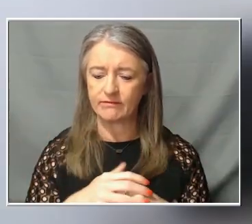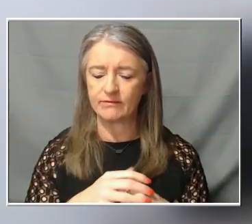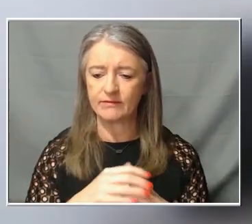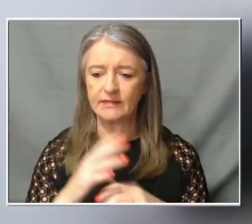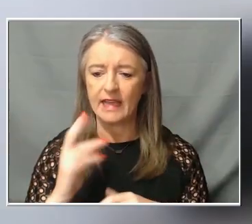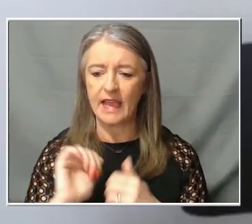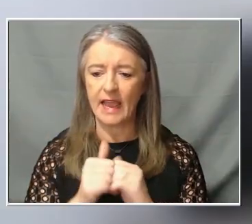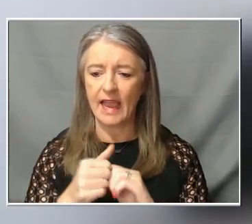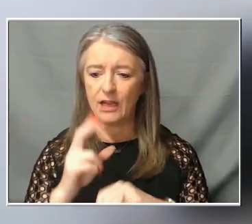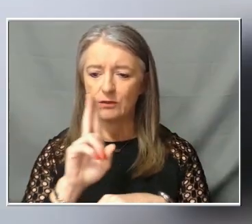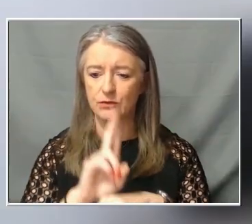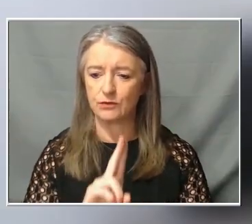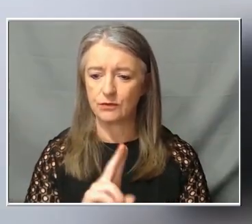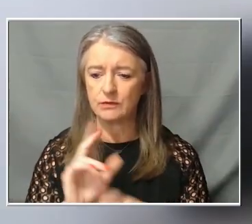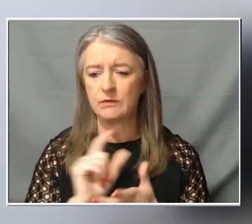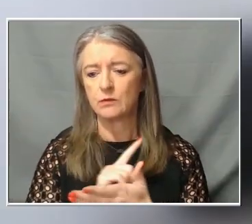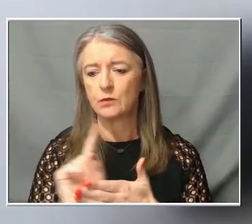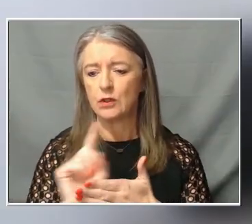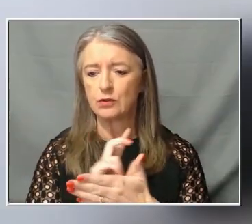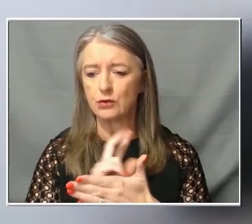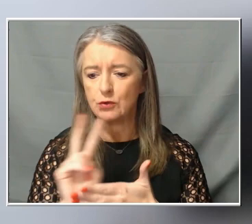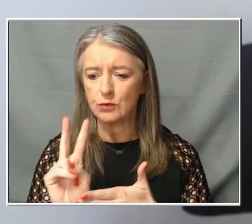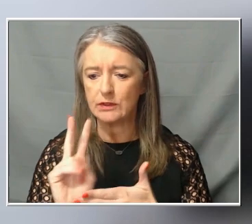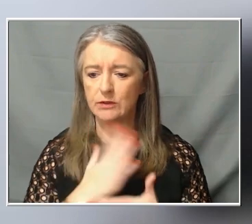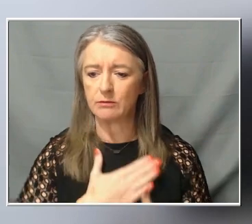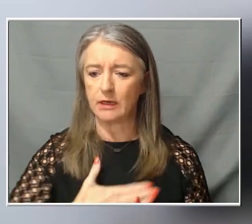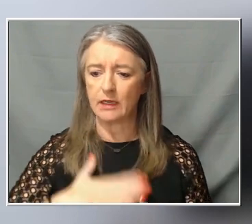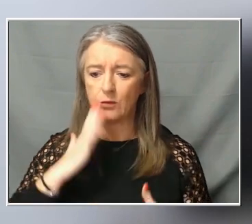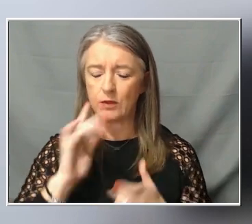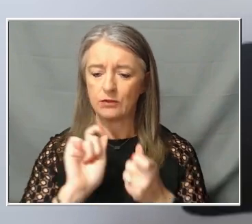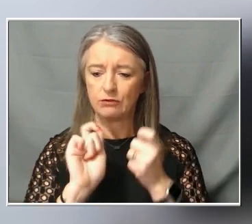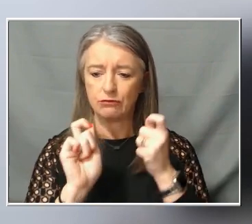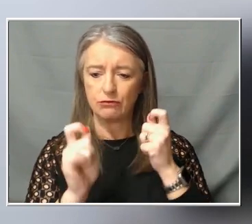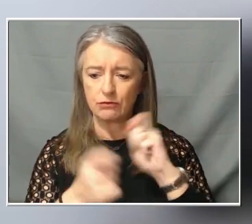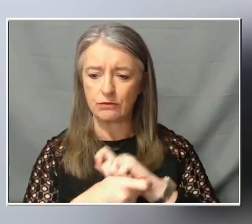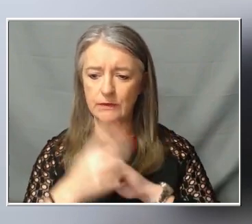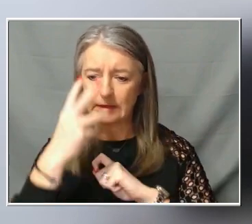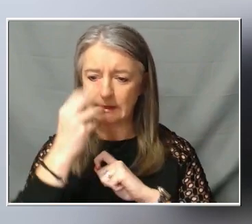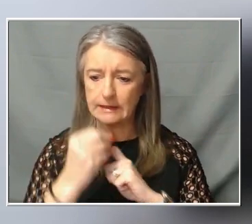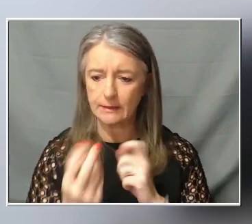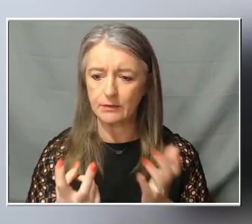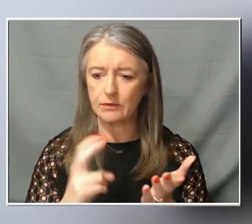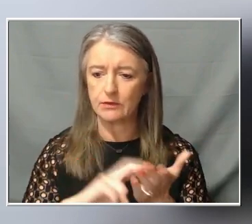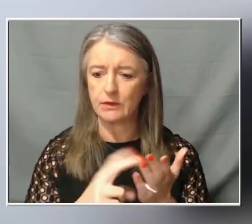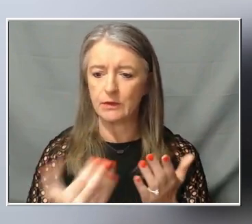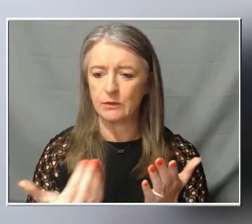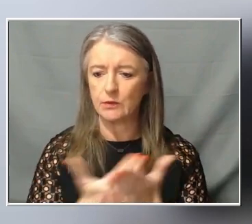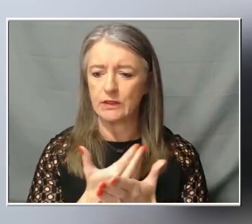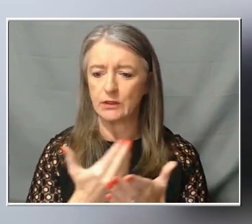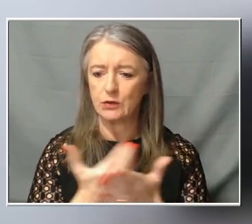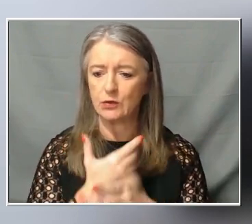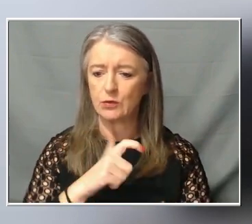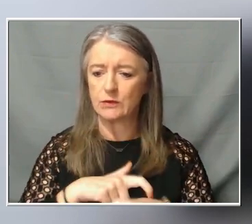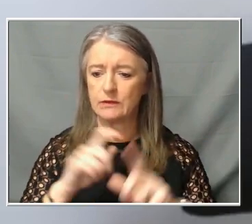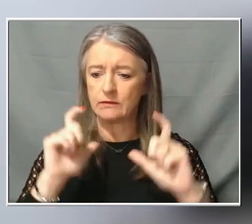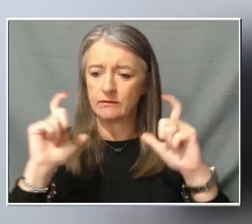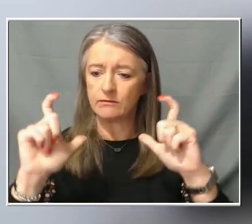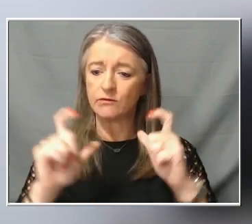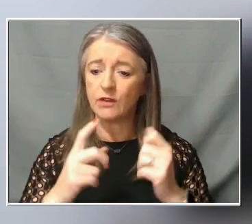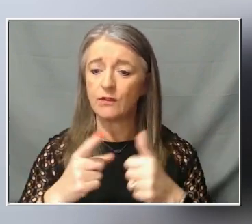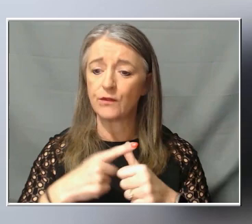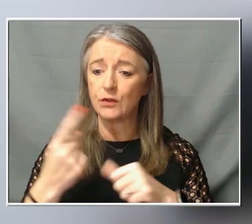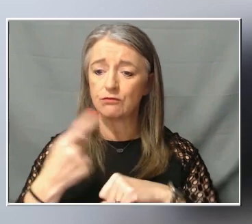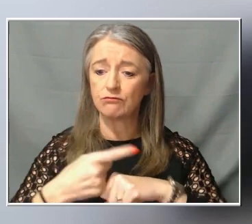eventually in a couple of weeks, it will automatically adjust because you will be sleeping and waking up with the new clock. But in the first couple of